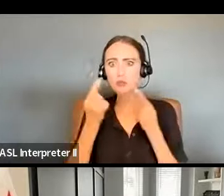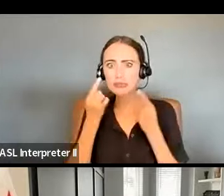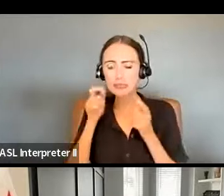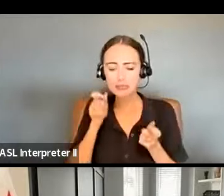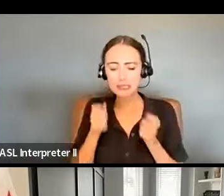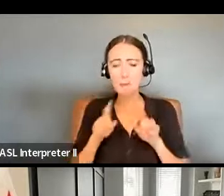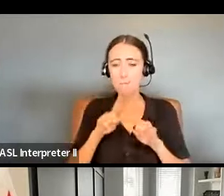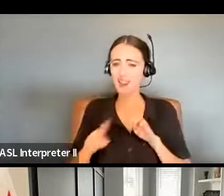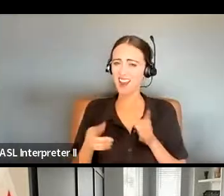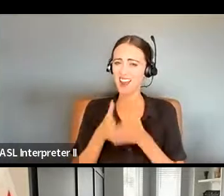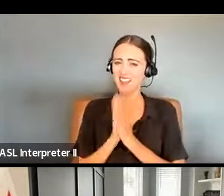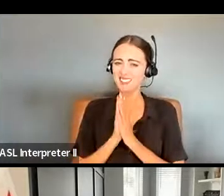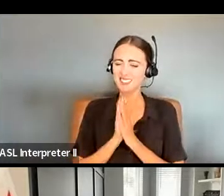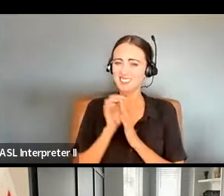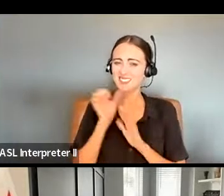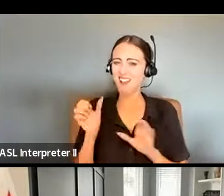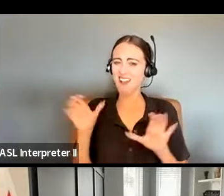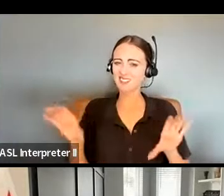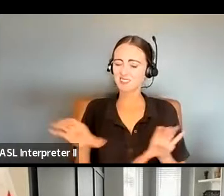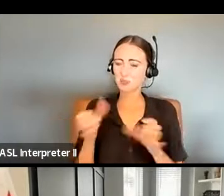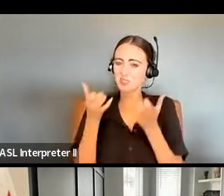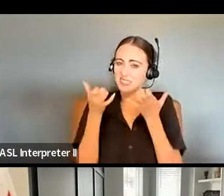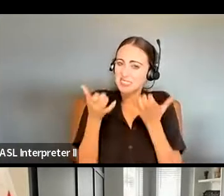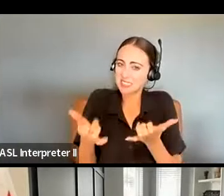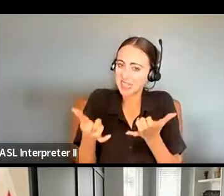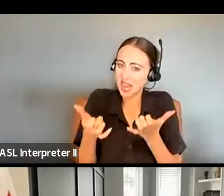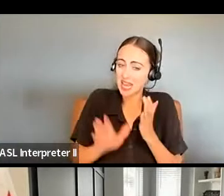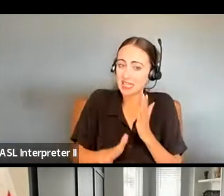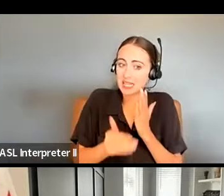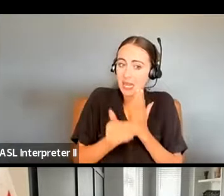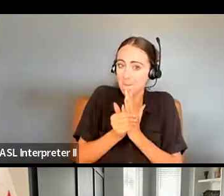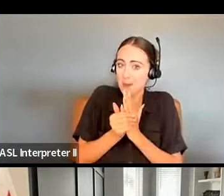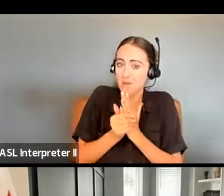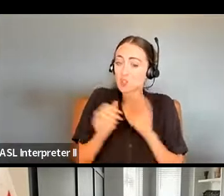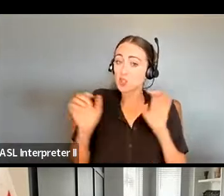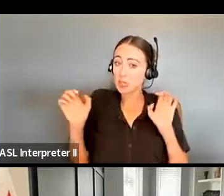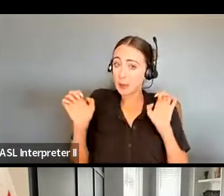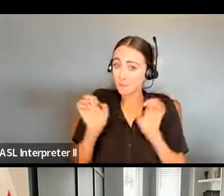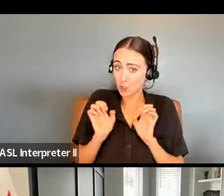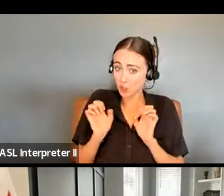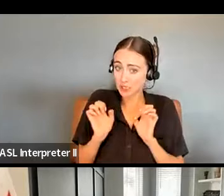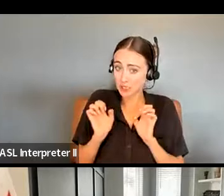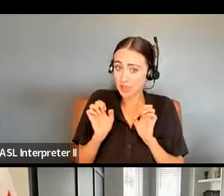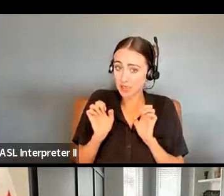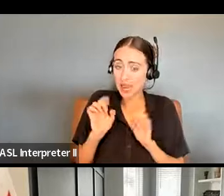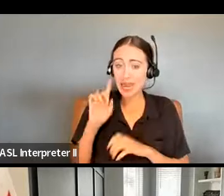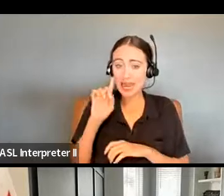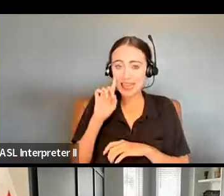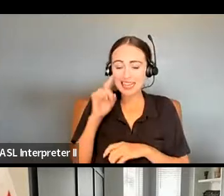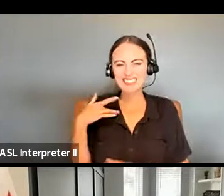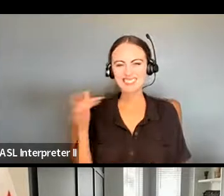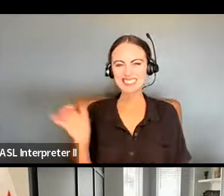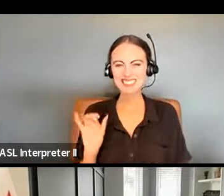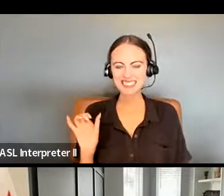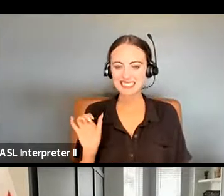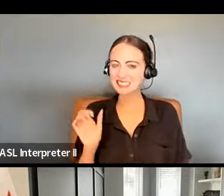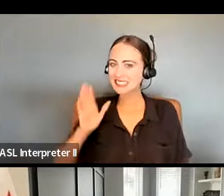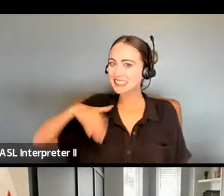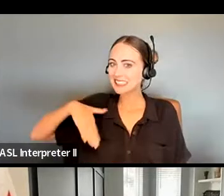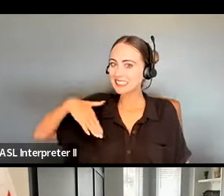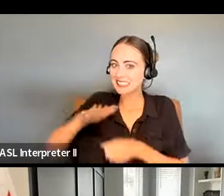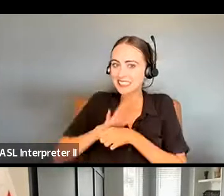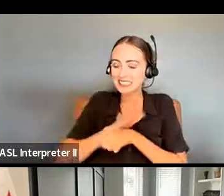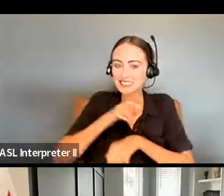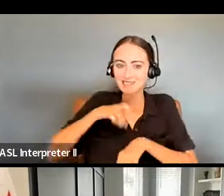but I ask that we do not do them today as an amendment to the emergency. I just feel as though we haven't had enough time